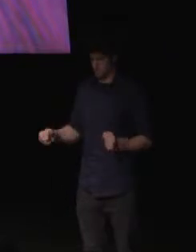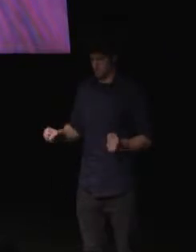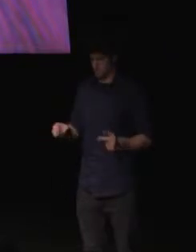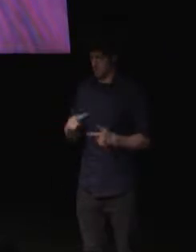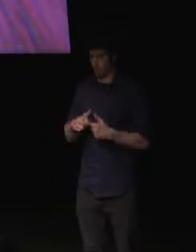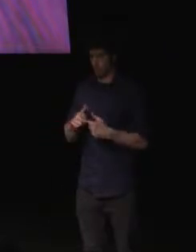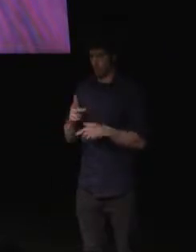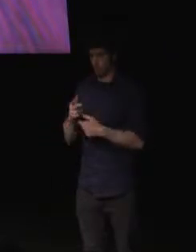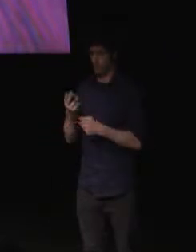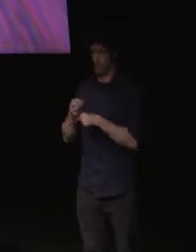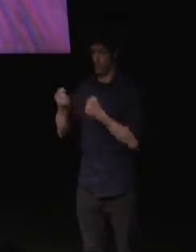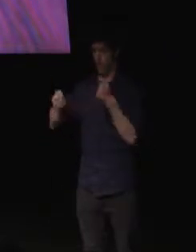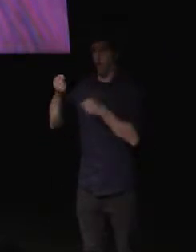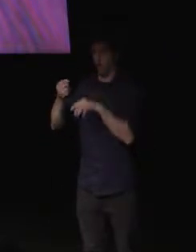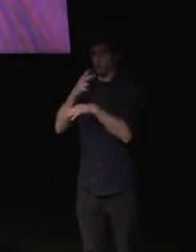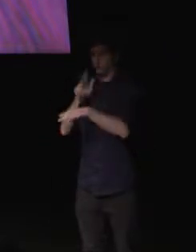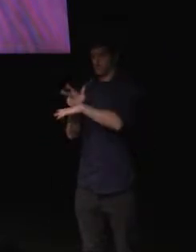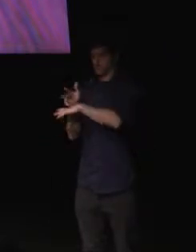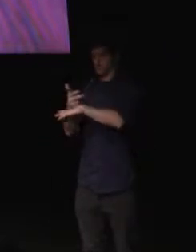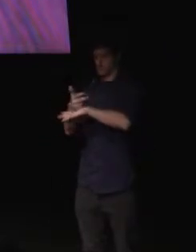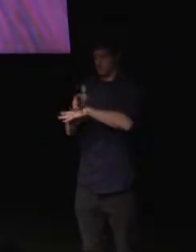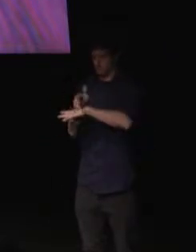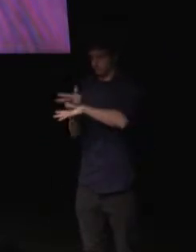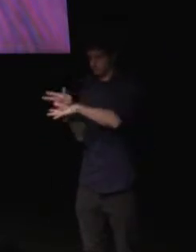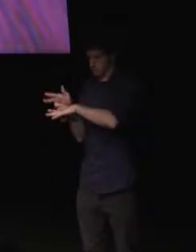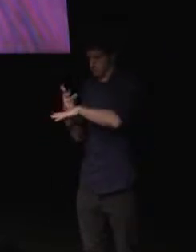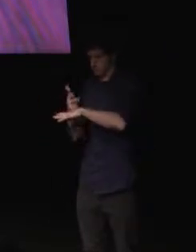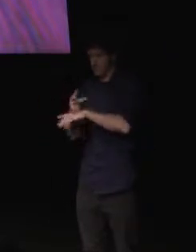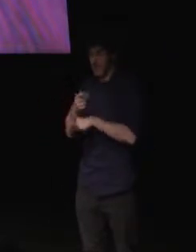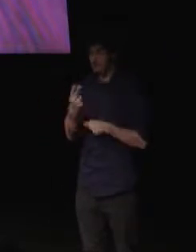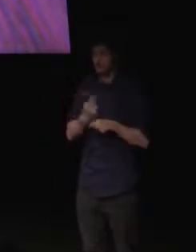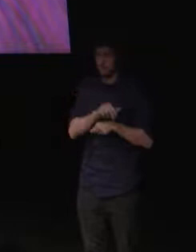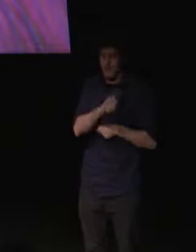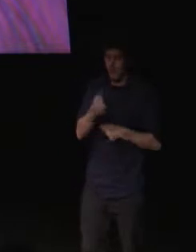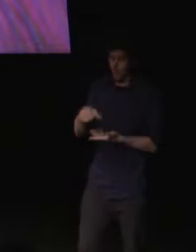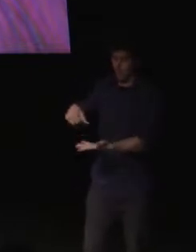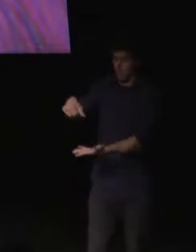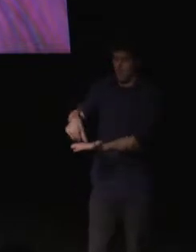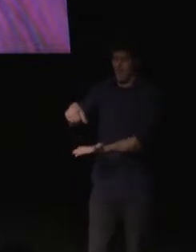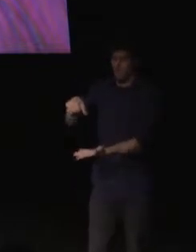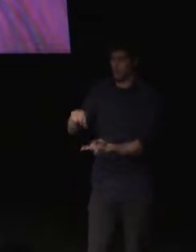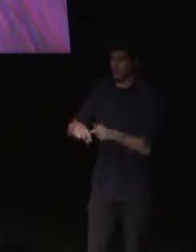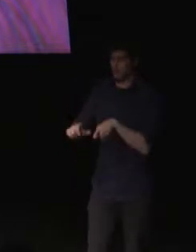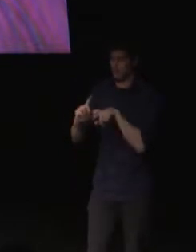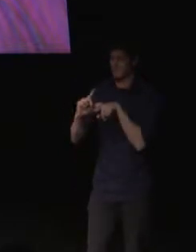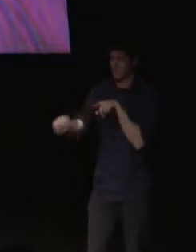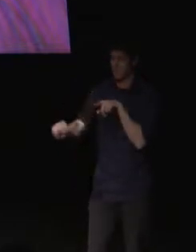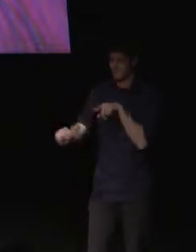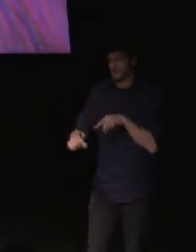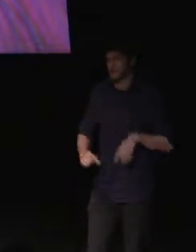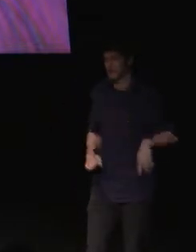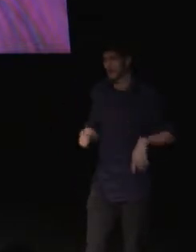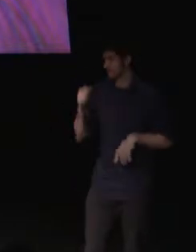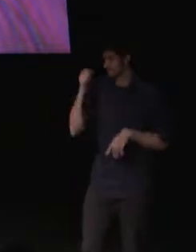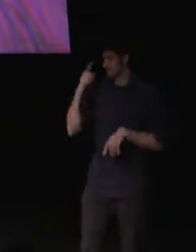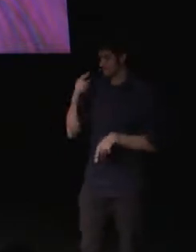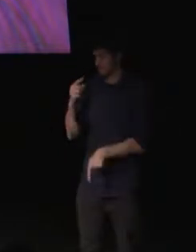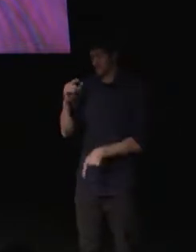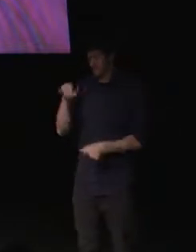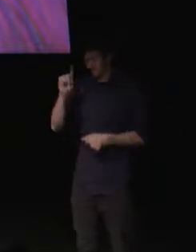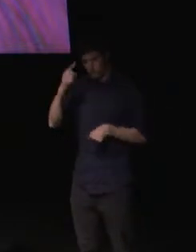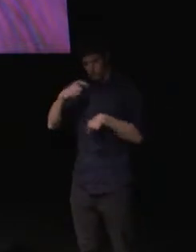left and right while playing Forza, and then she had another big switch button that she was using to accelerate. And that was her first time playing again after getting